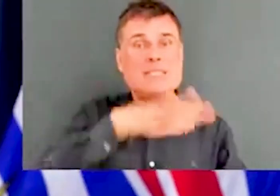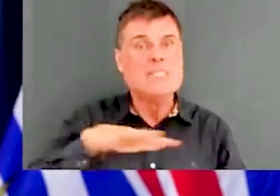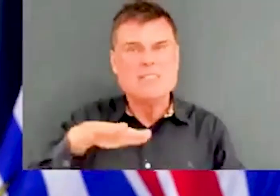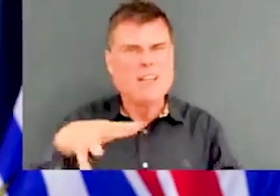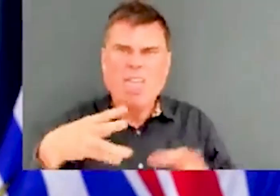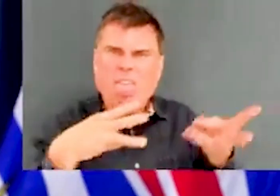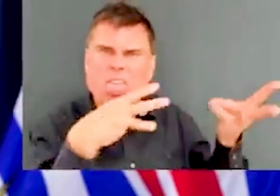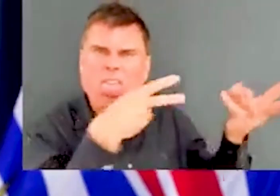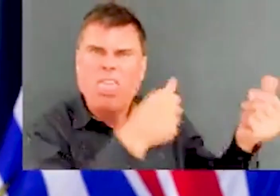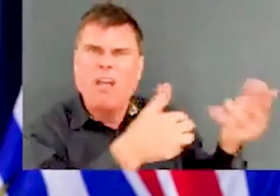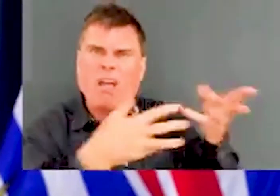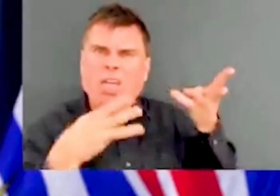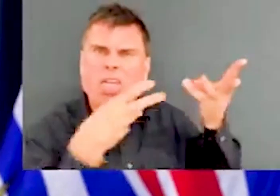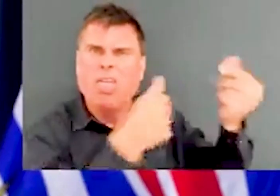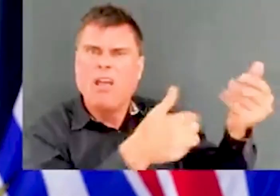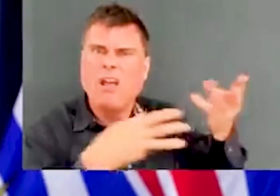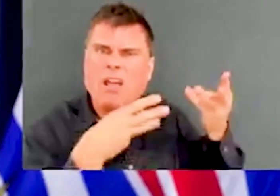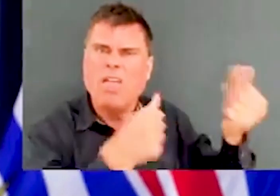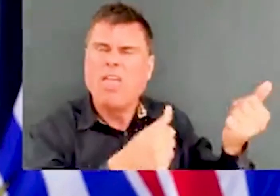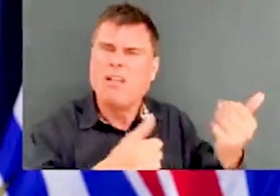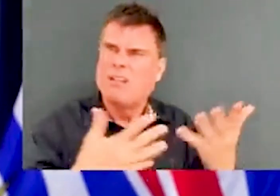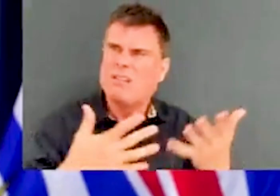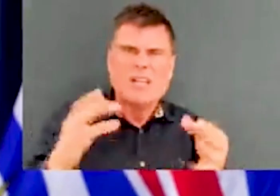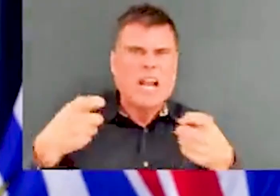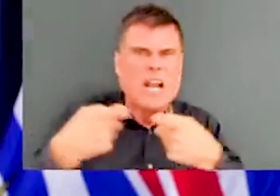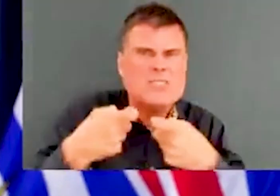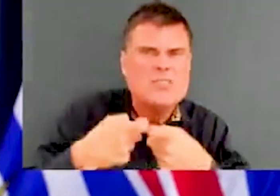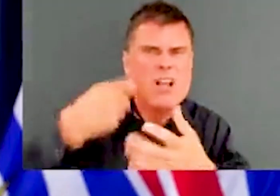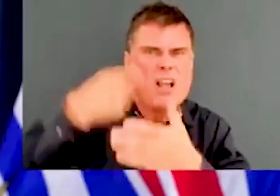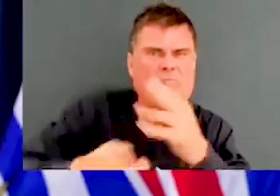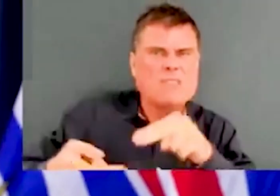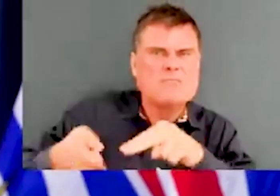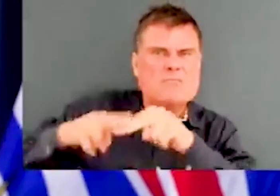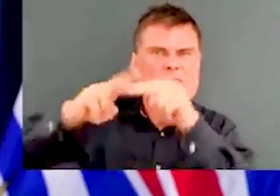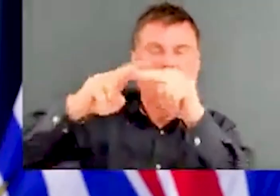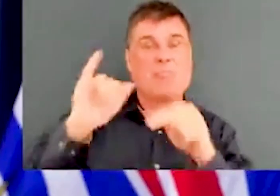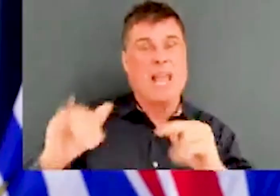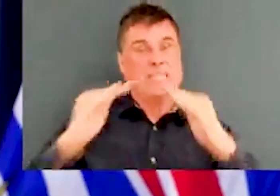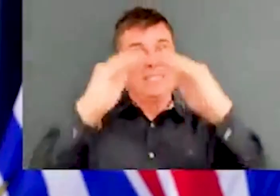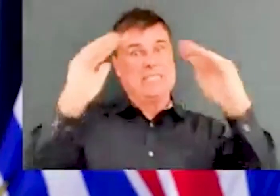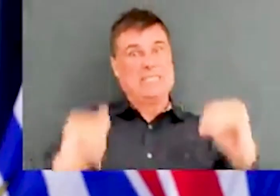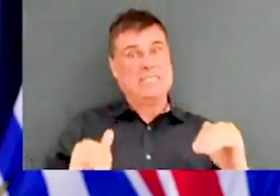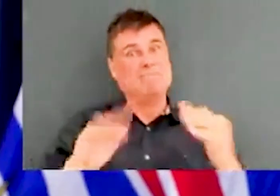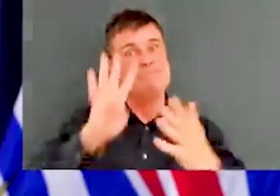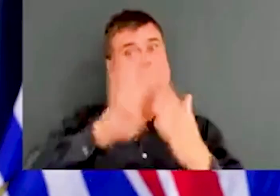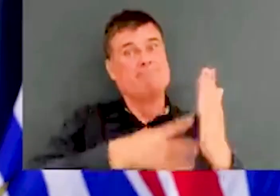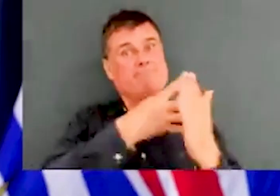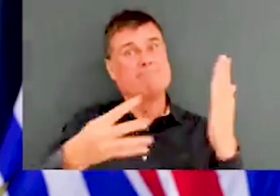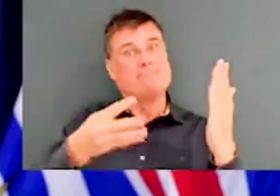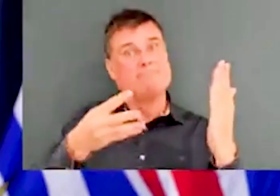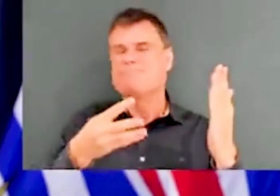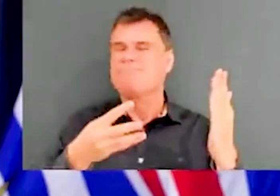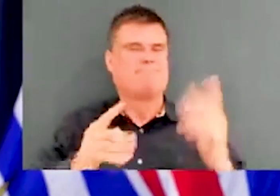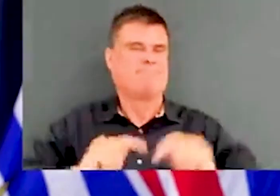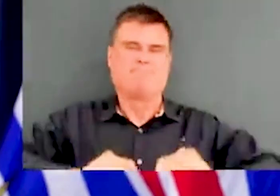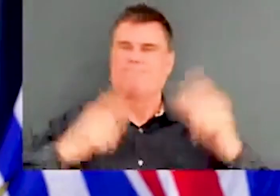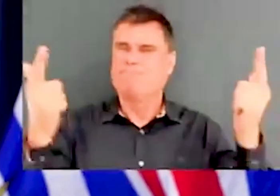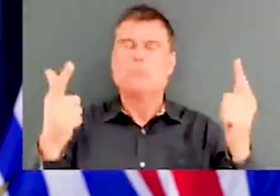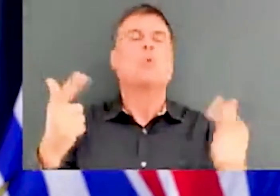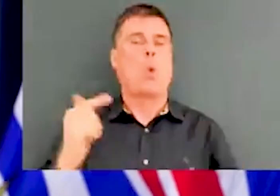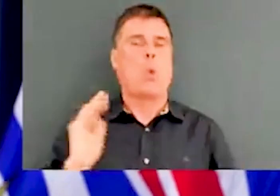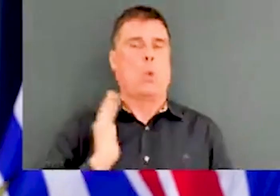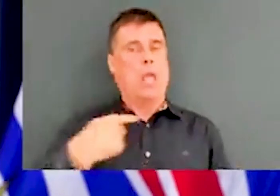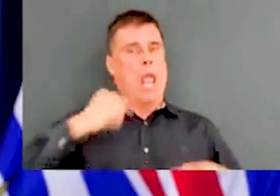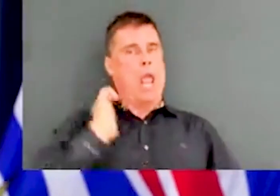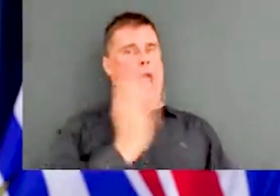to government, we undertook a review to ensure that we were getting the best possible outcomes for British Columbians, as well as those who live